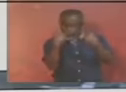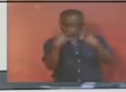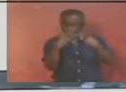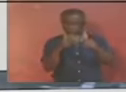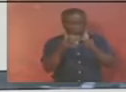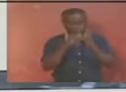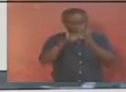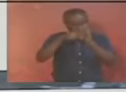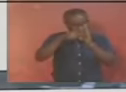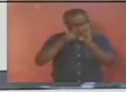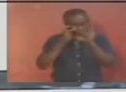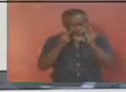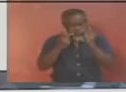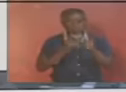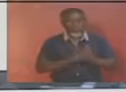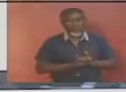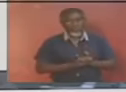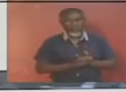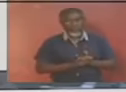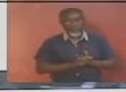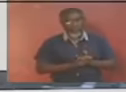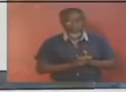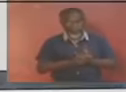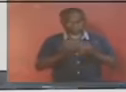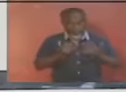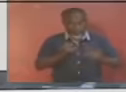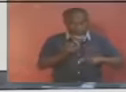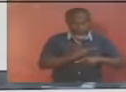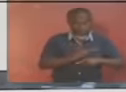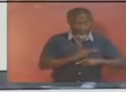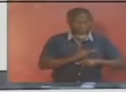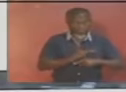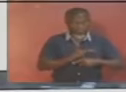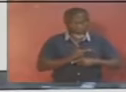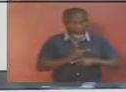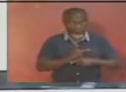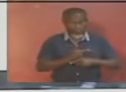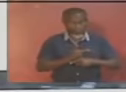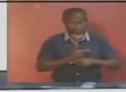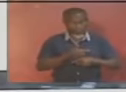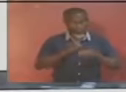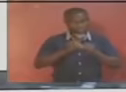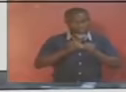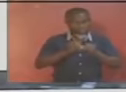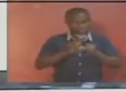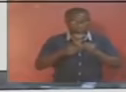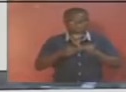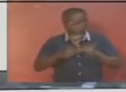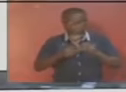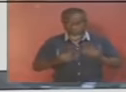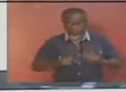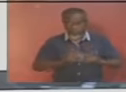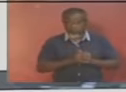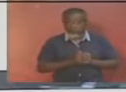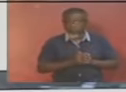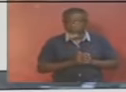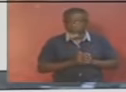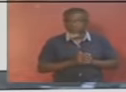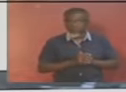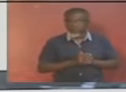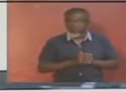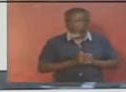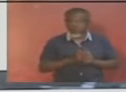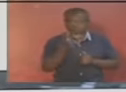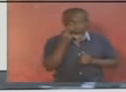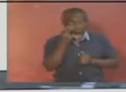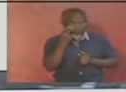public. The epidemiologic update for today is as follows. May I have the first slide, please? Looking at the data as